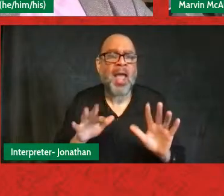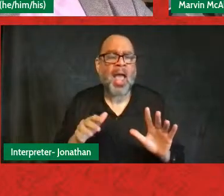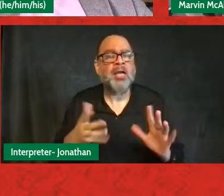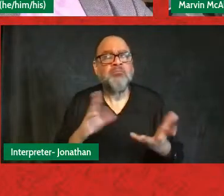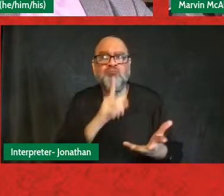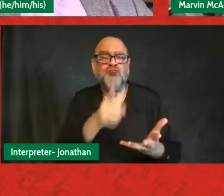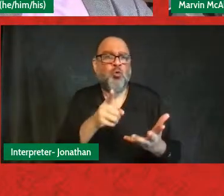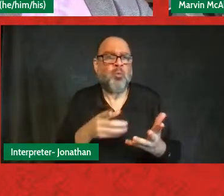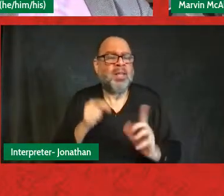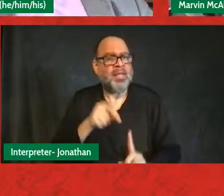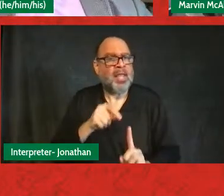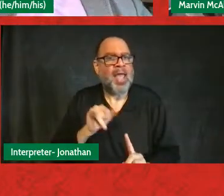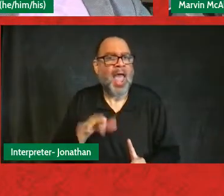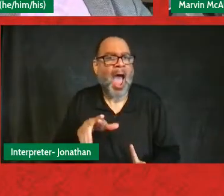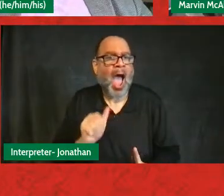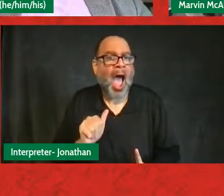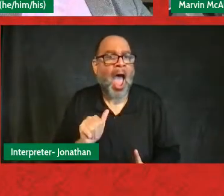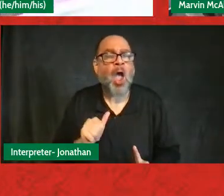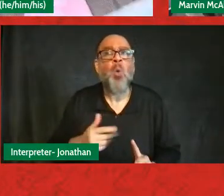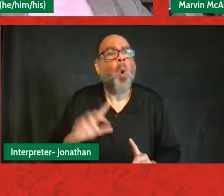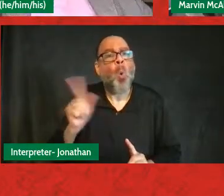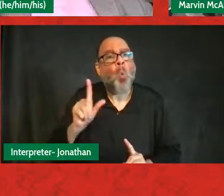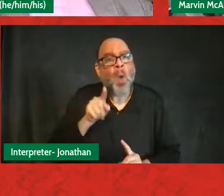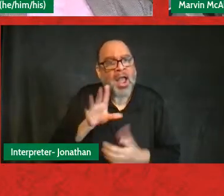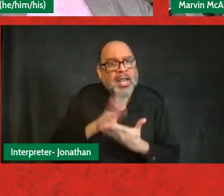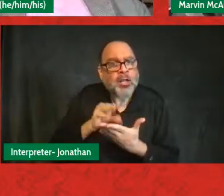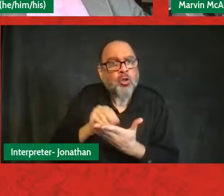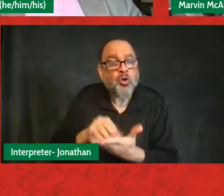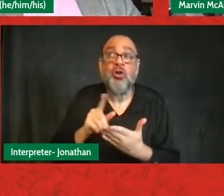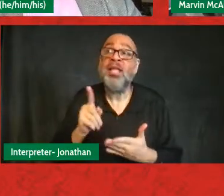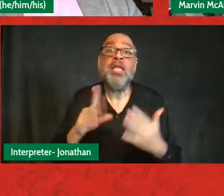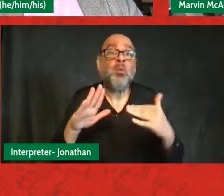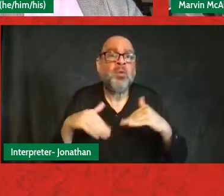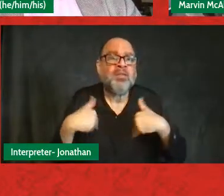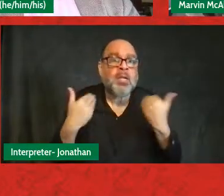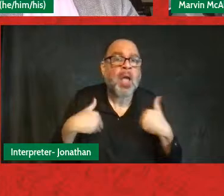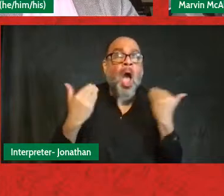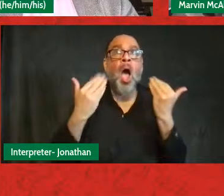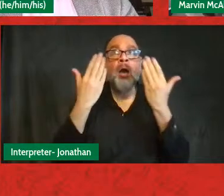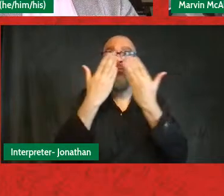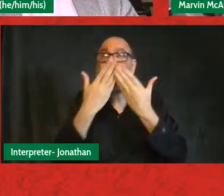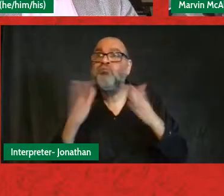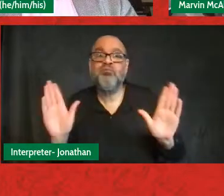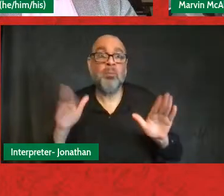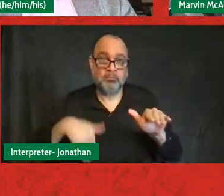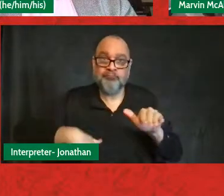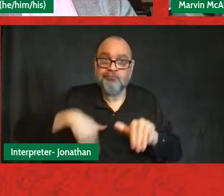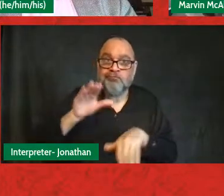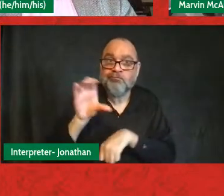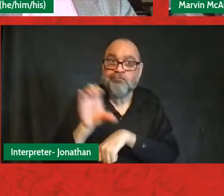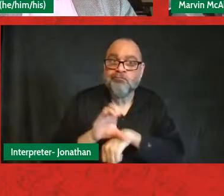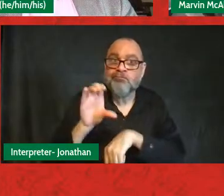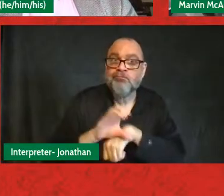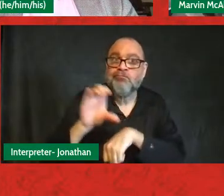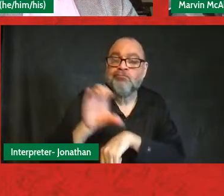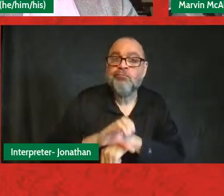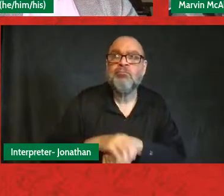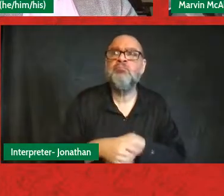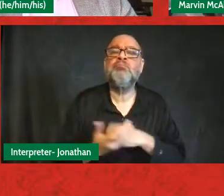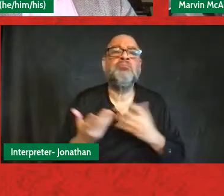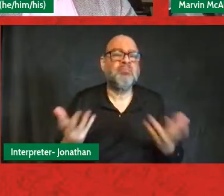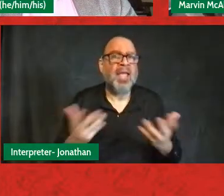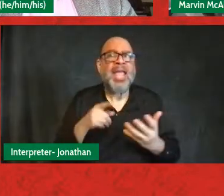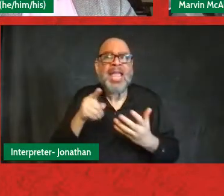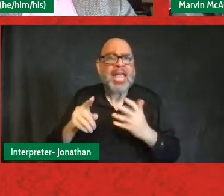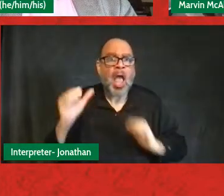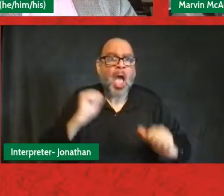And look at Ira Aldridge's home training. Young, impressionable, religious kid, grows up in Brown's company. He goes